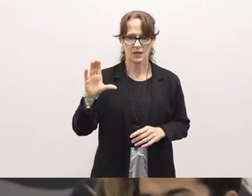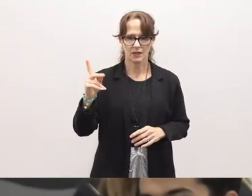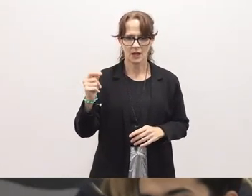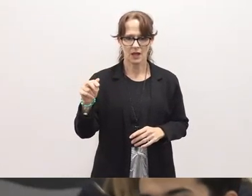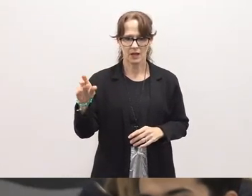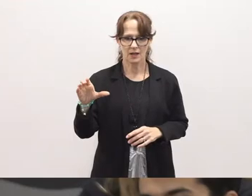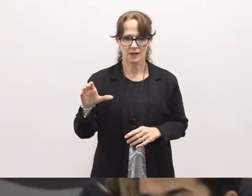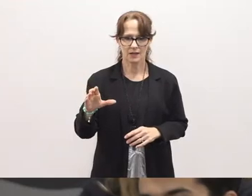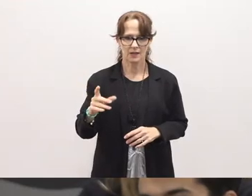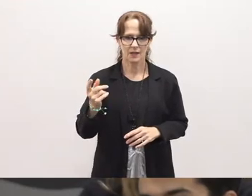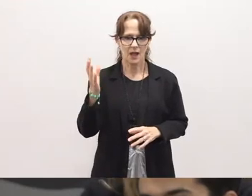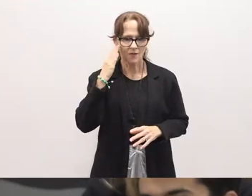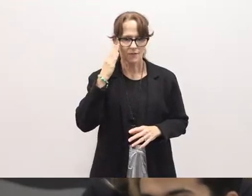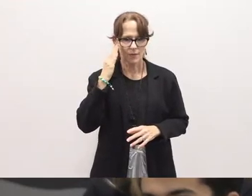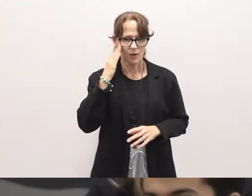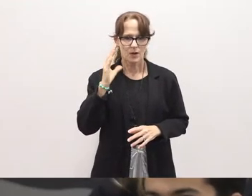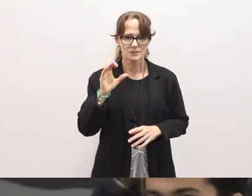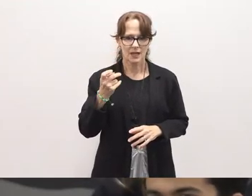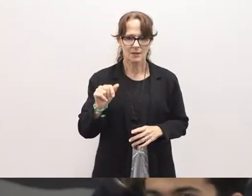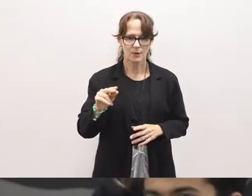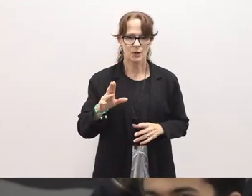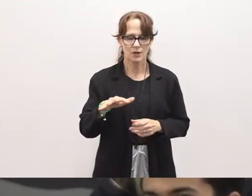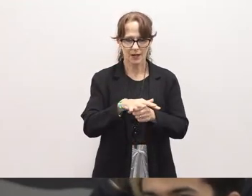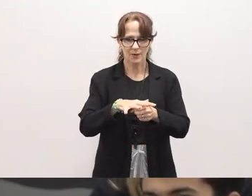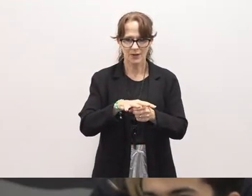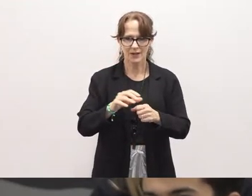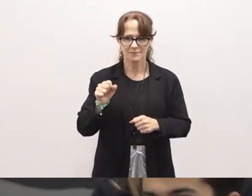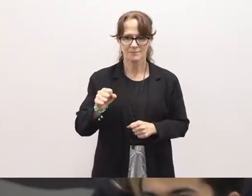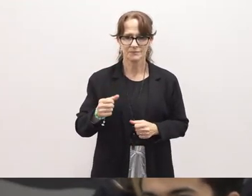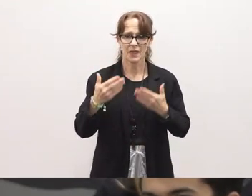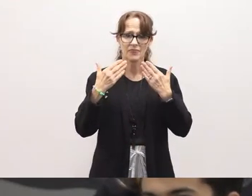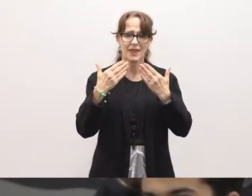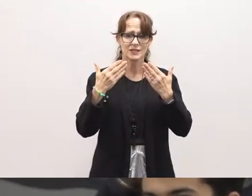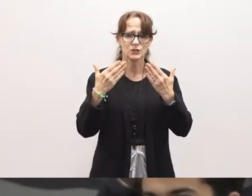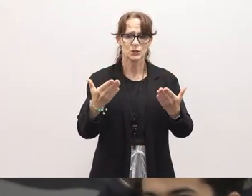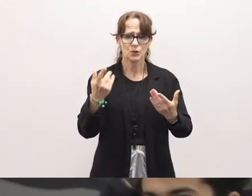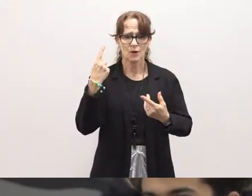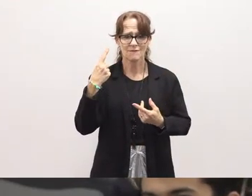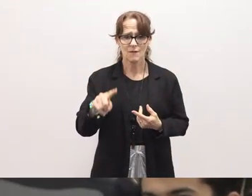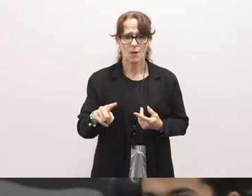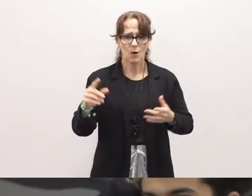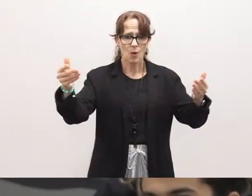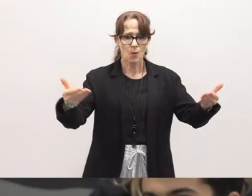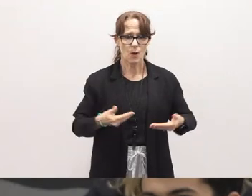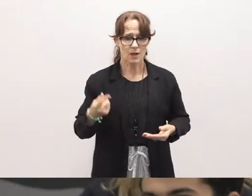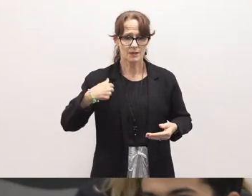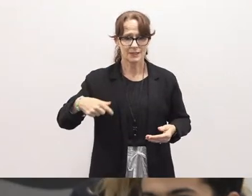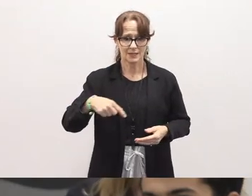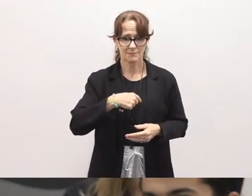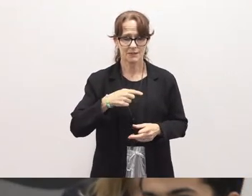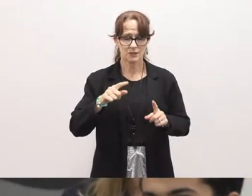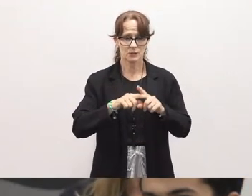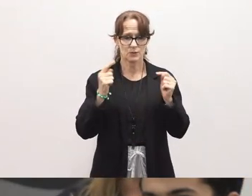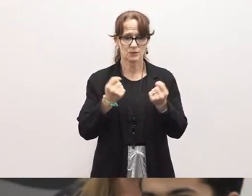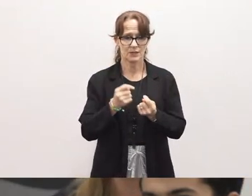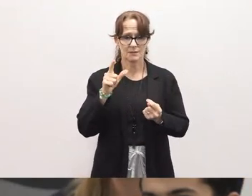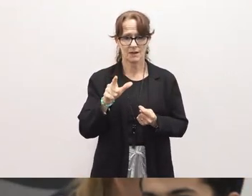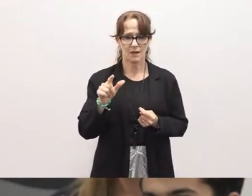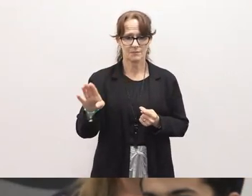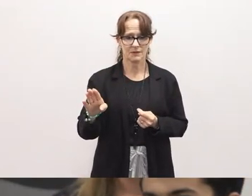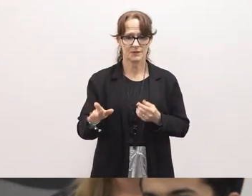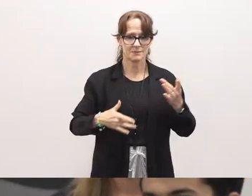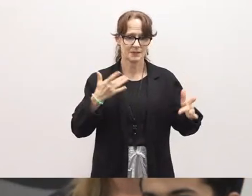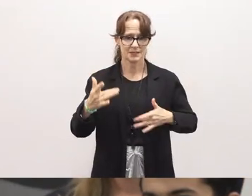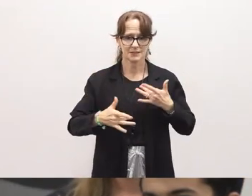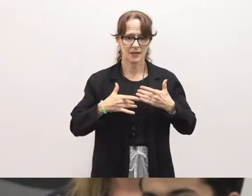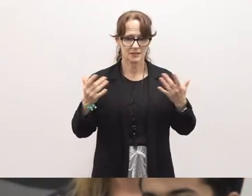yes, I am a little familiar in the cyberspace. I just wanted to say thank you for welcoming me to Team Long Beach. I am very